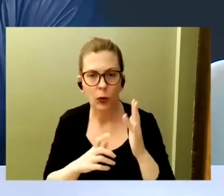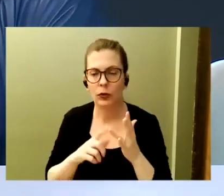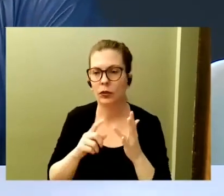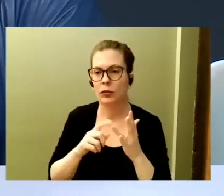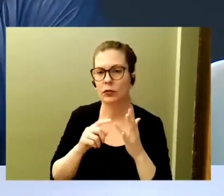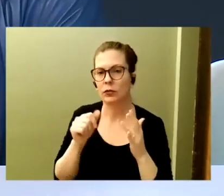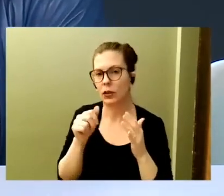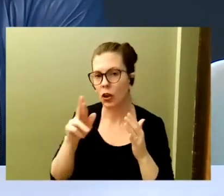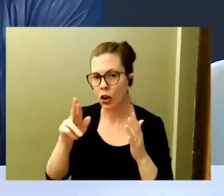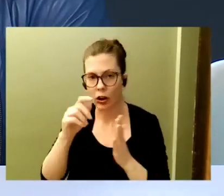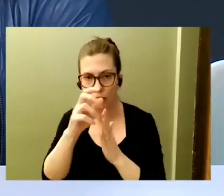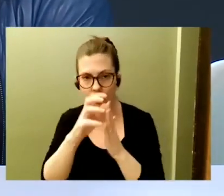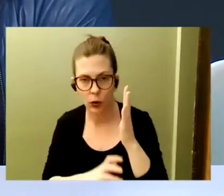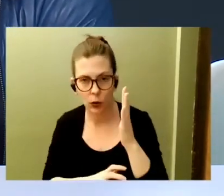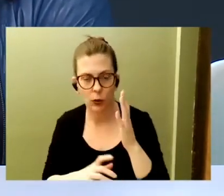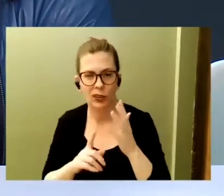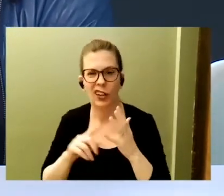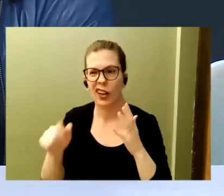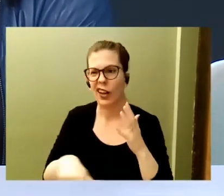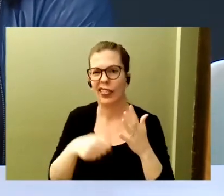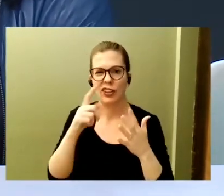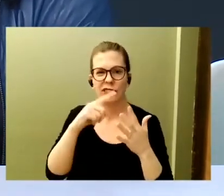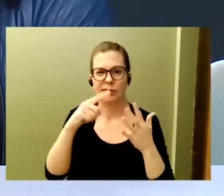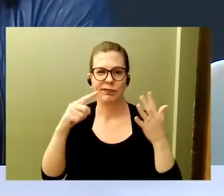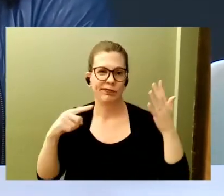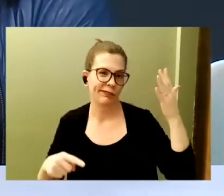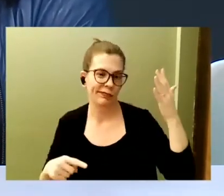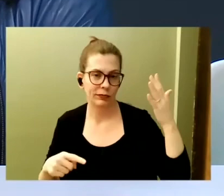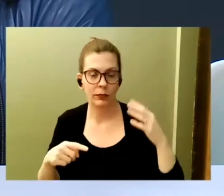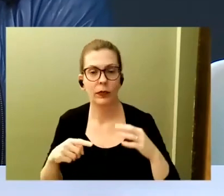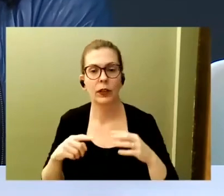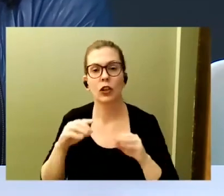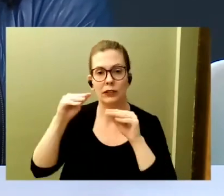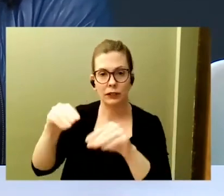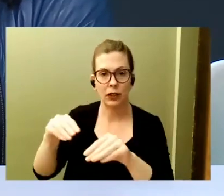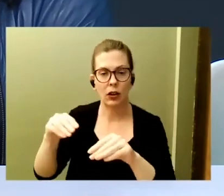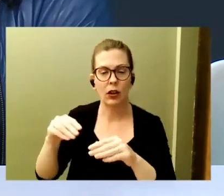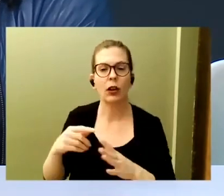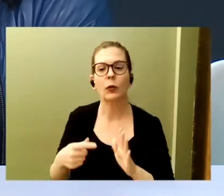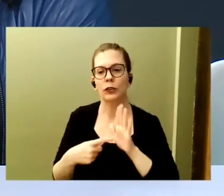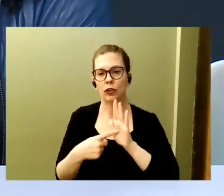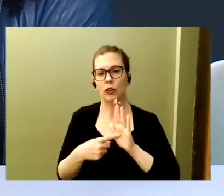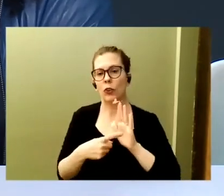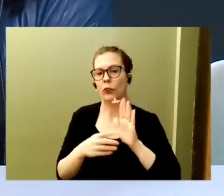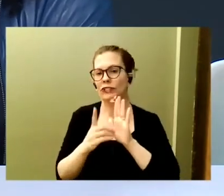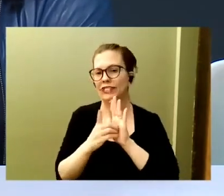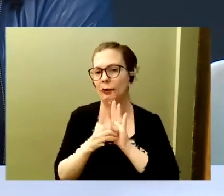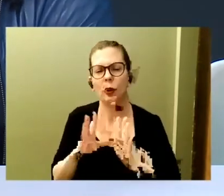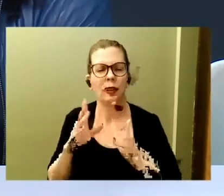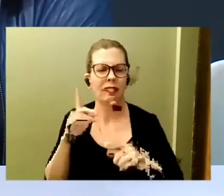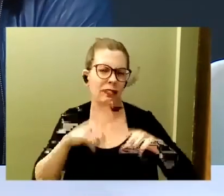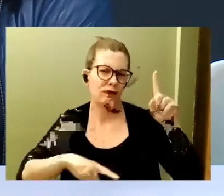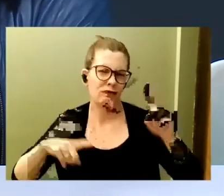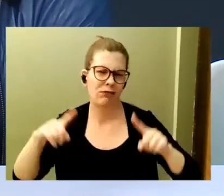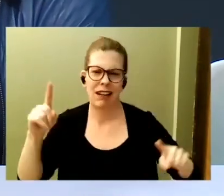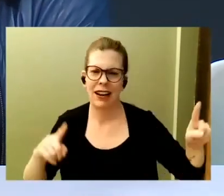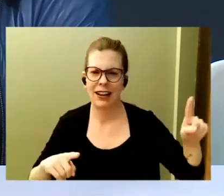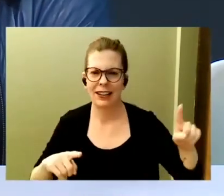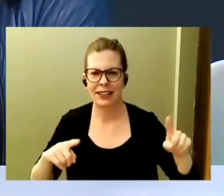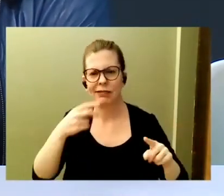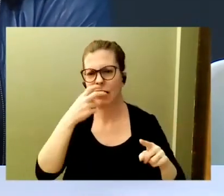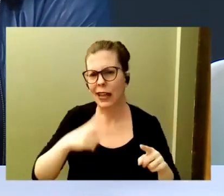can install other environments. Once we take a look at the demo, we're going to show a variety of Anaconda environments we'll